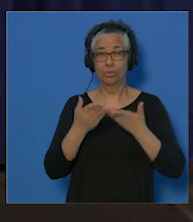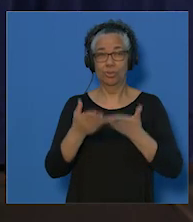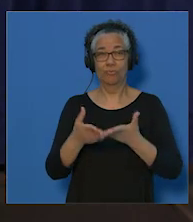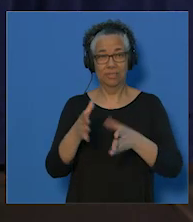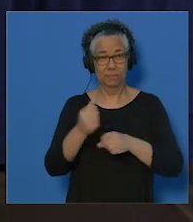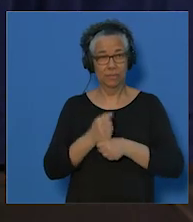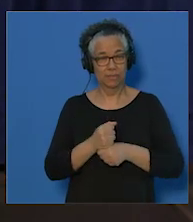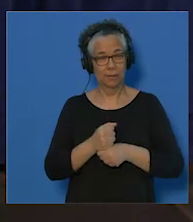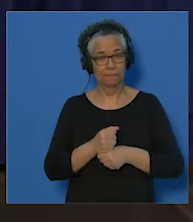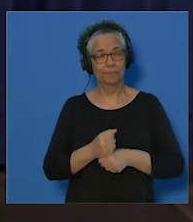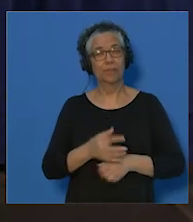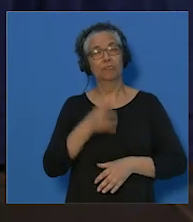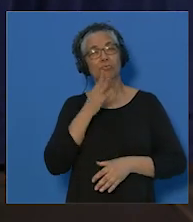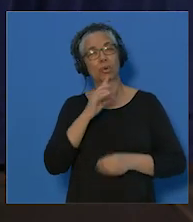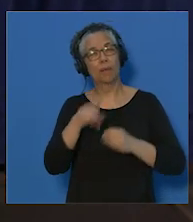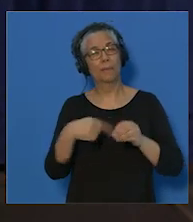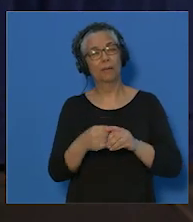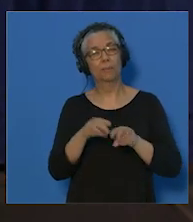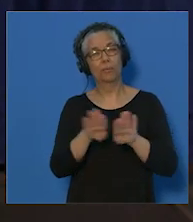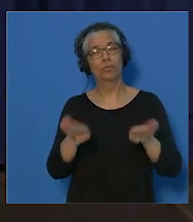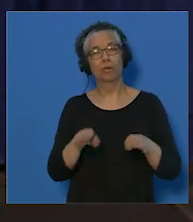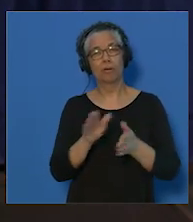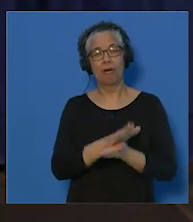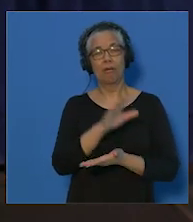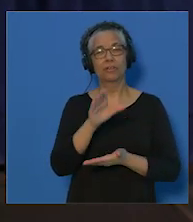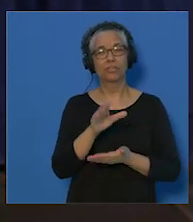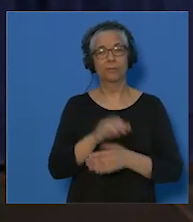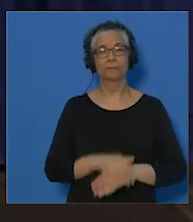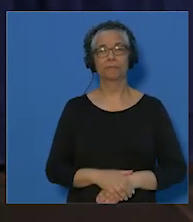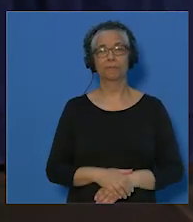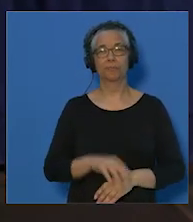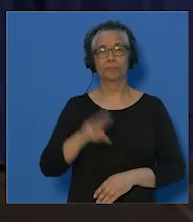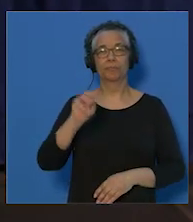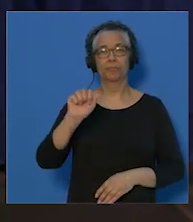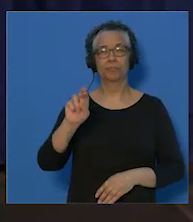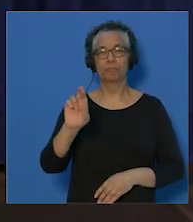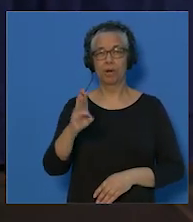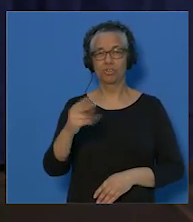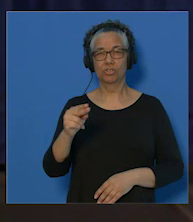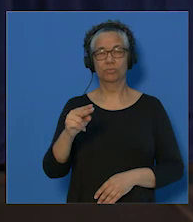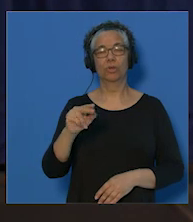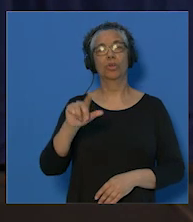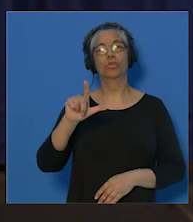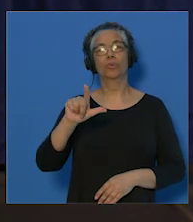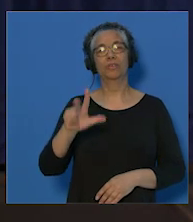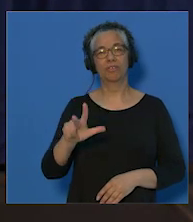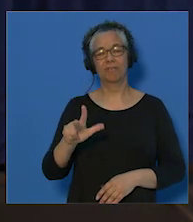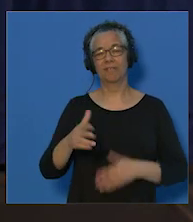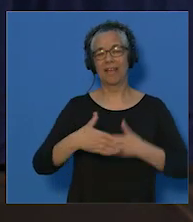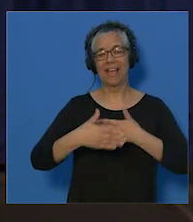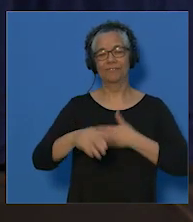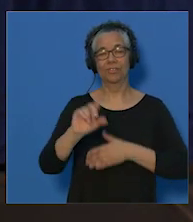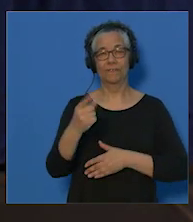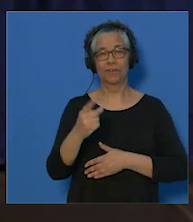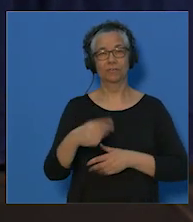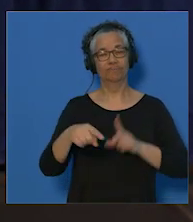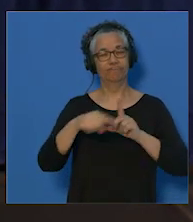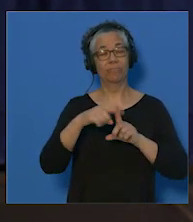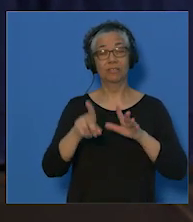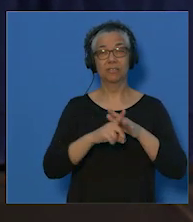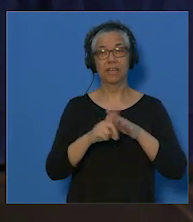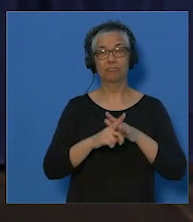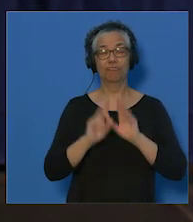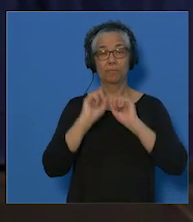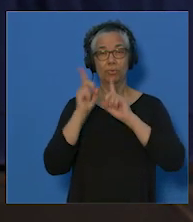to Bermuda College. On March 23rd, just after the first positive case of the virus was reported in Bermuda, the